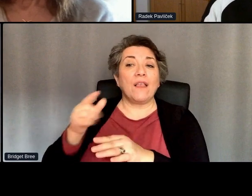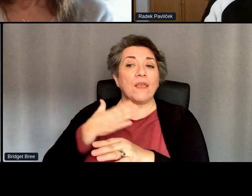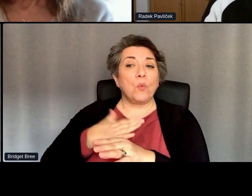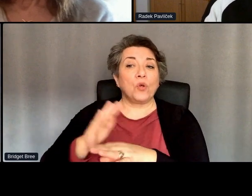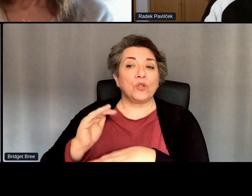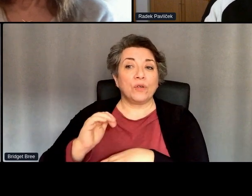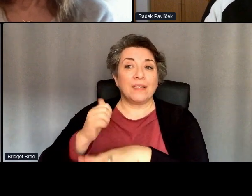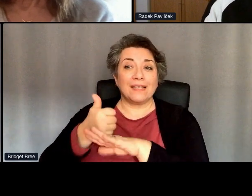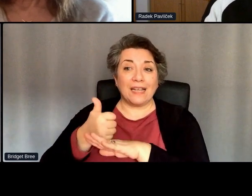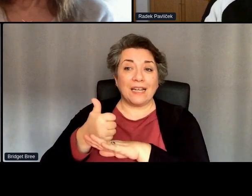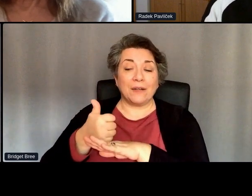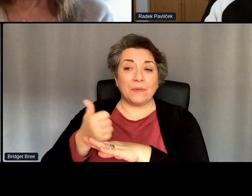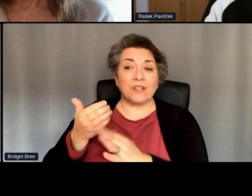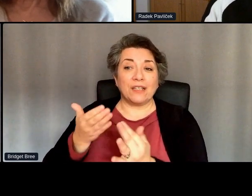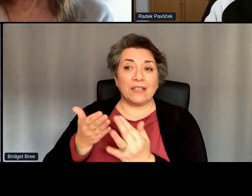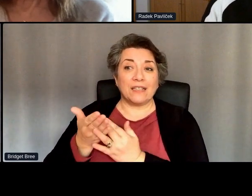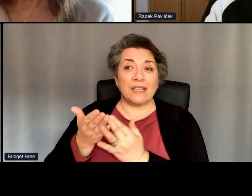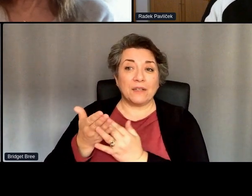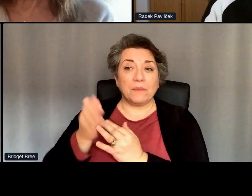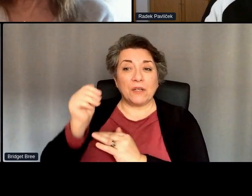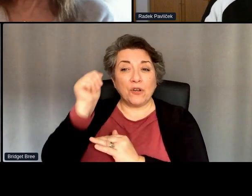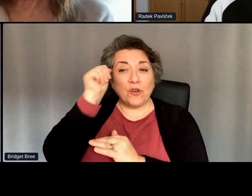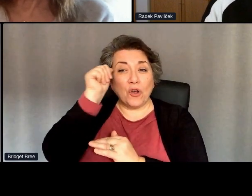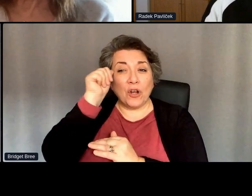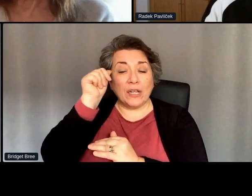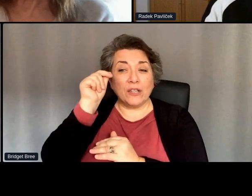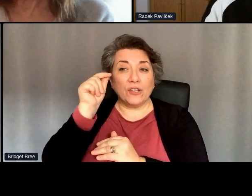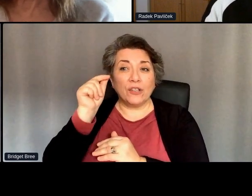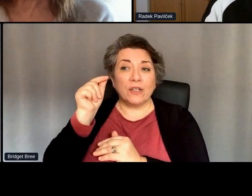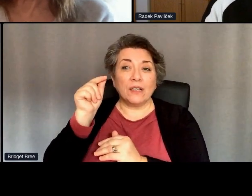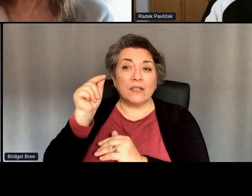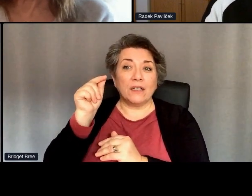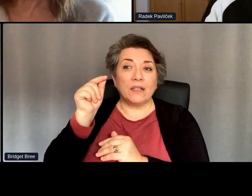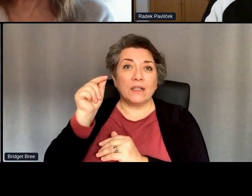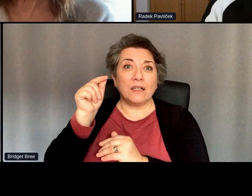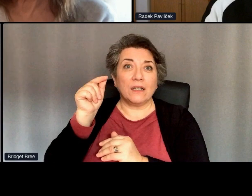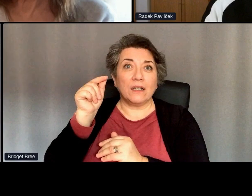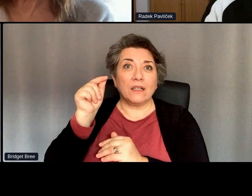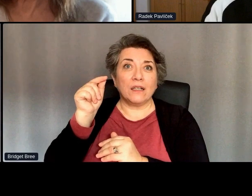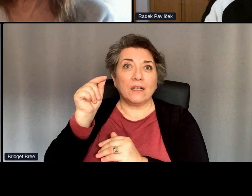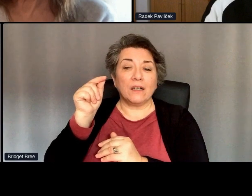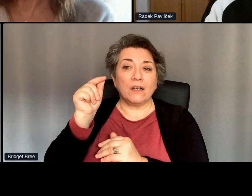the accessibility knowledge in different, not just in accessibility specialist